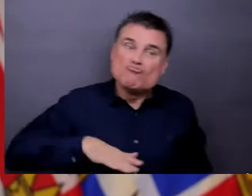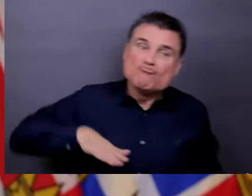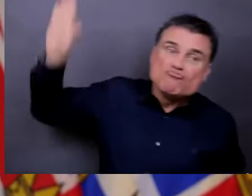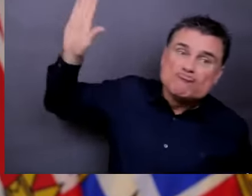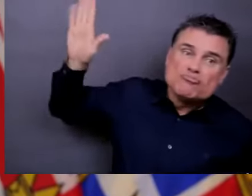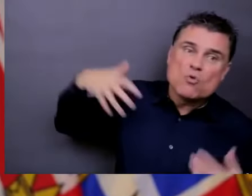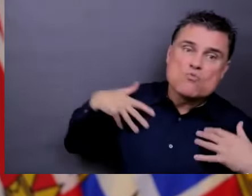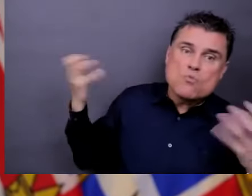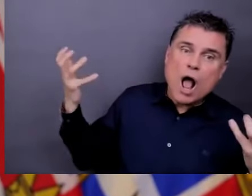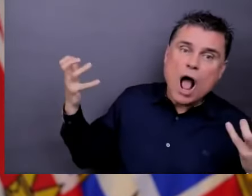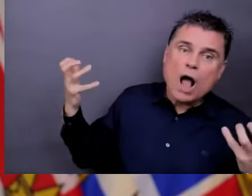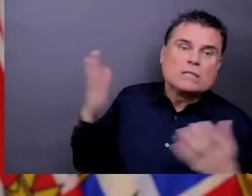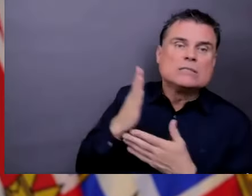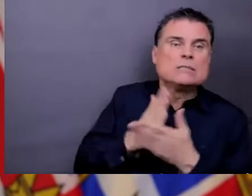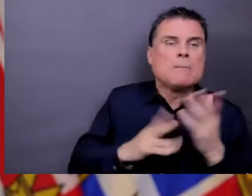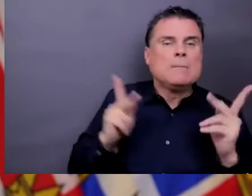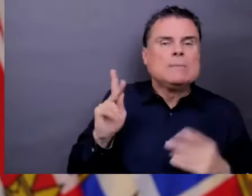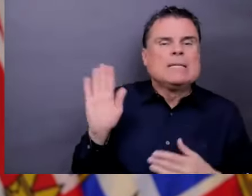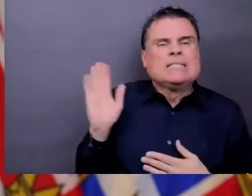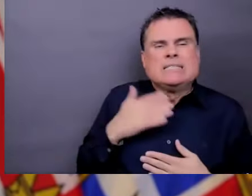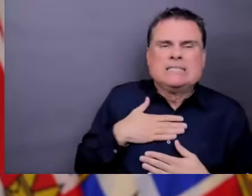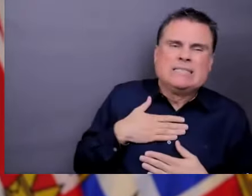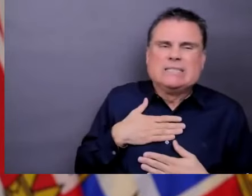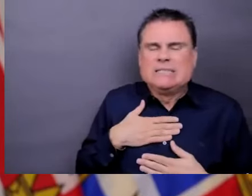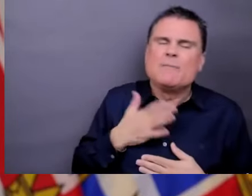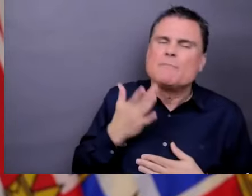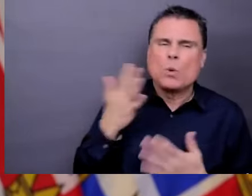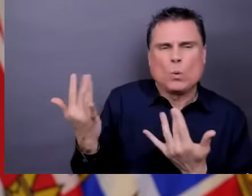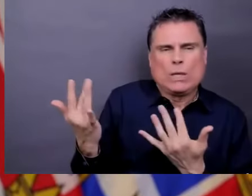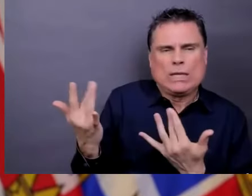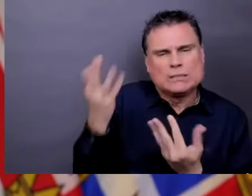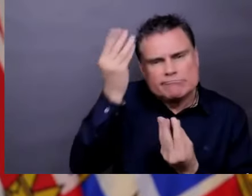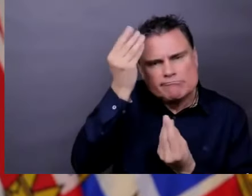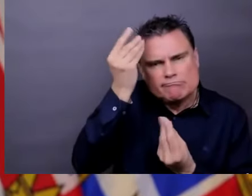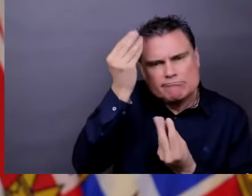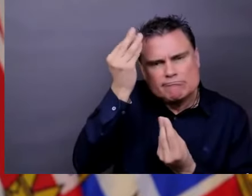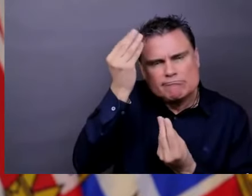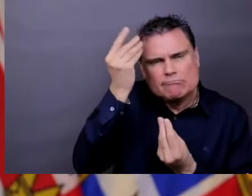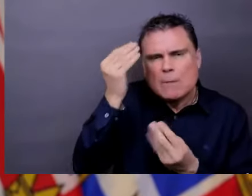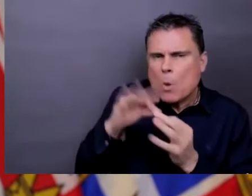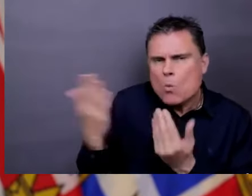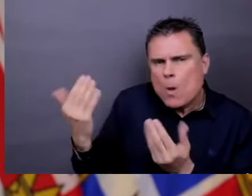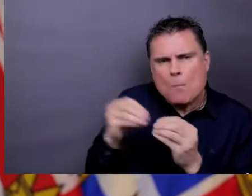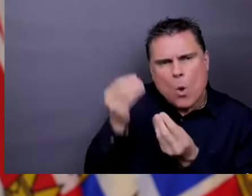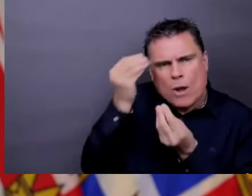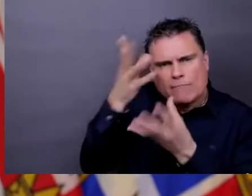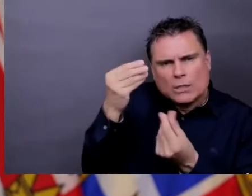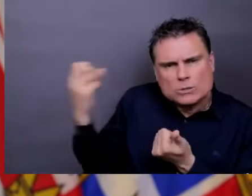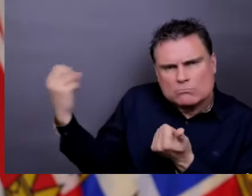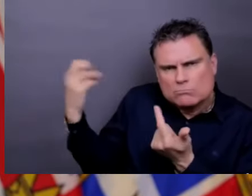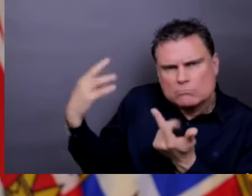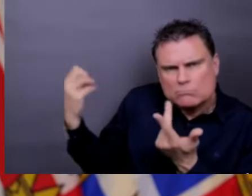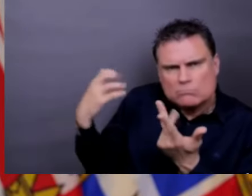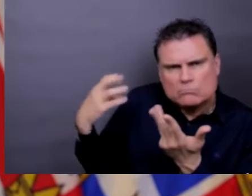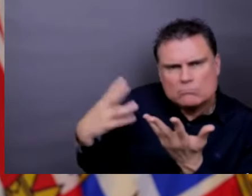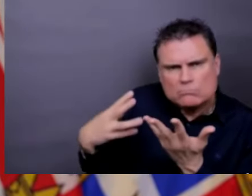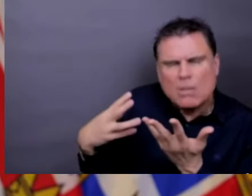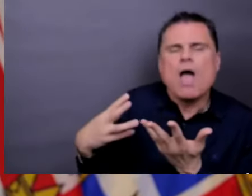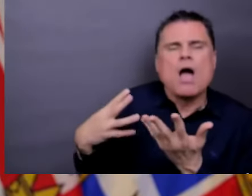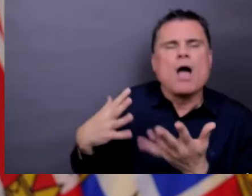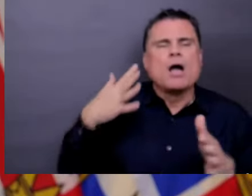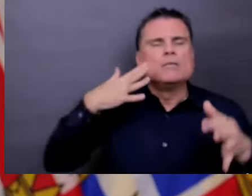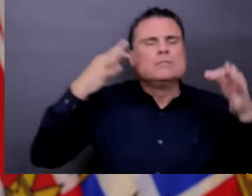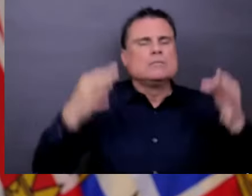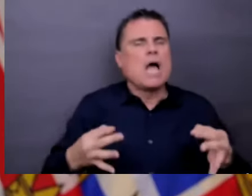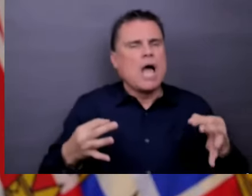when everybody's been immunized. Follow up, April? Yeah, thank you. And I know you've been